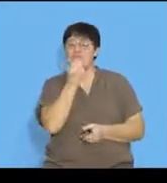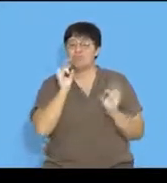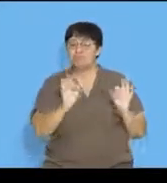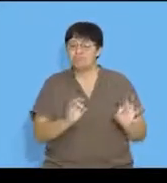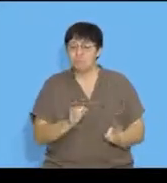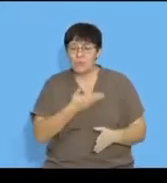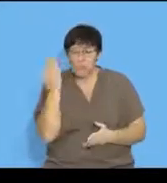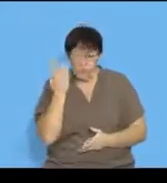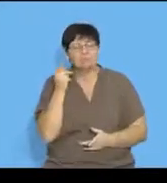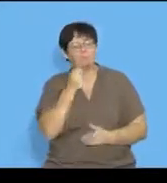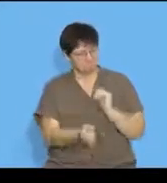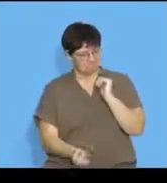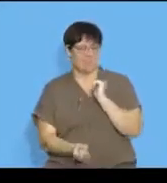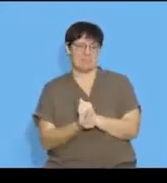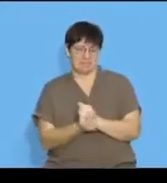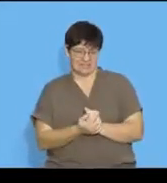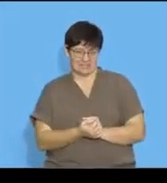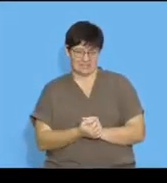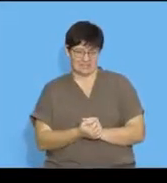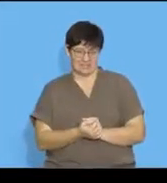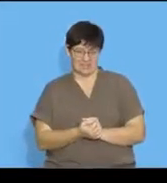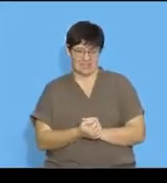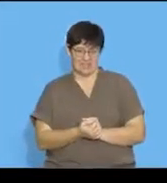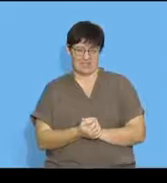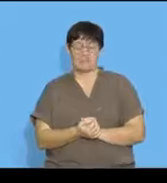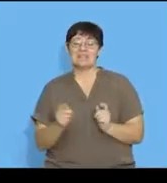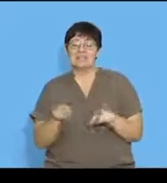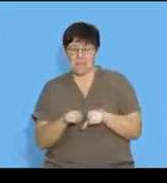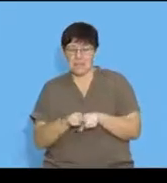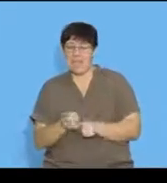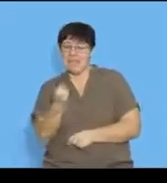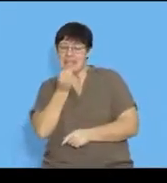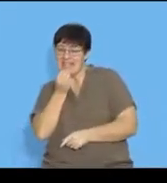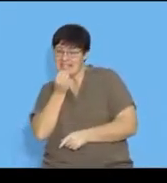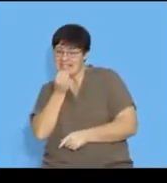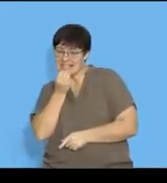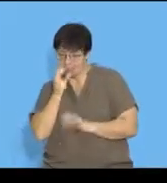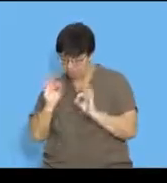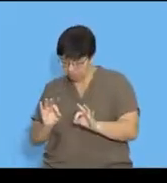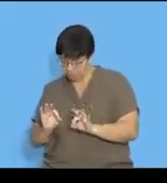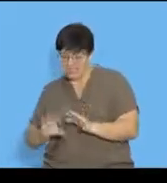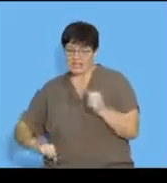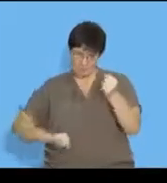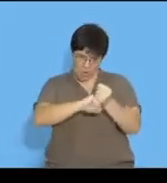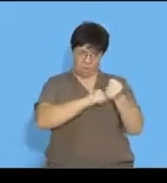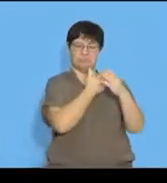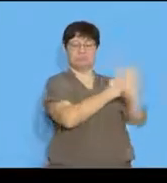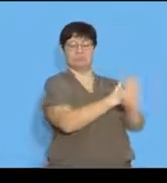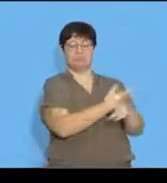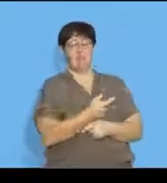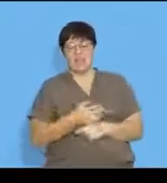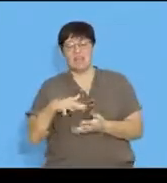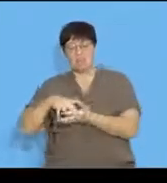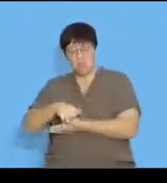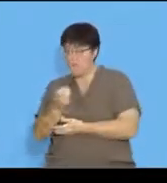properly, right? And a lot of times eating also helps with your immune system. A poor diet also can mean that your immune